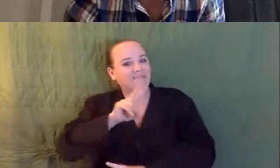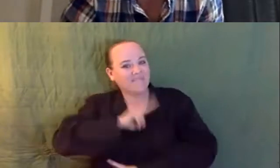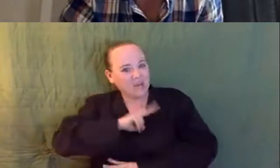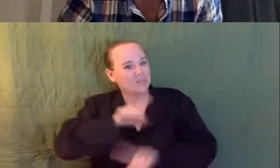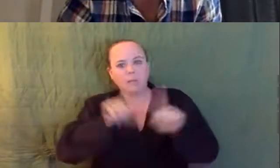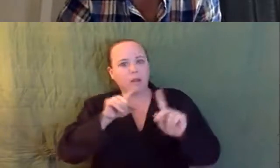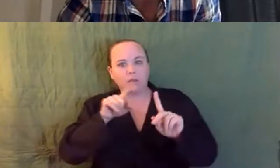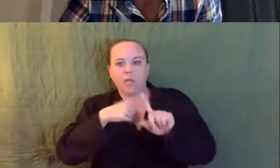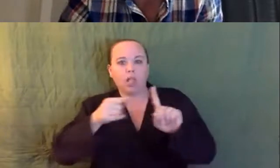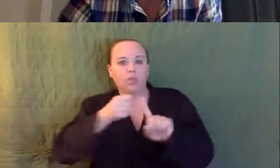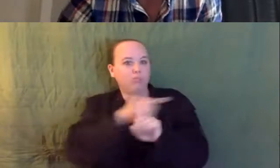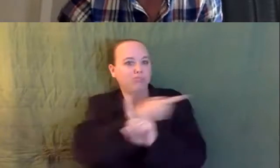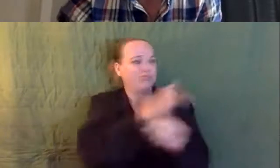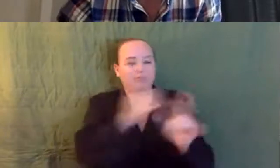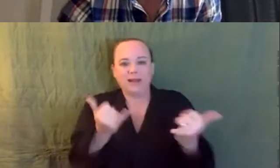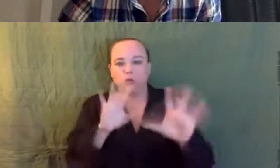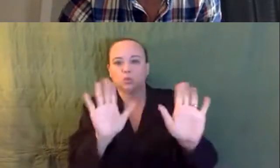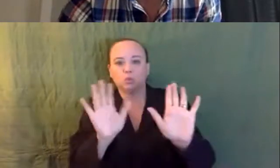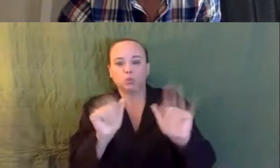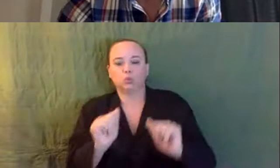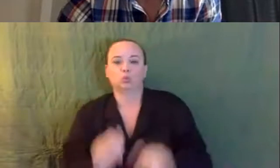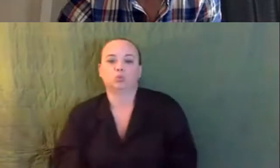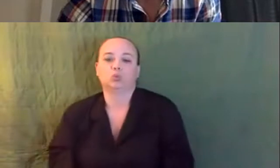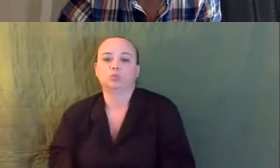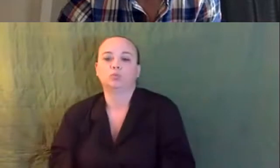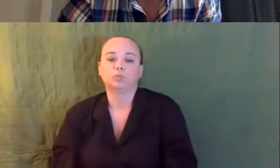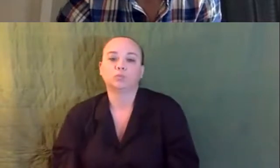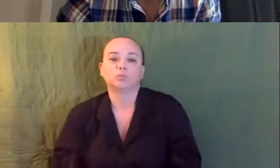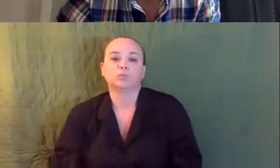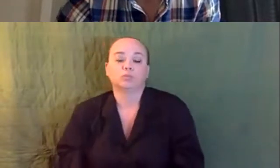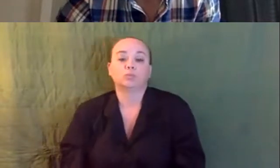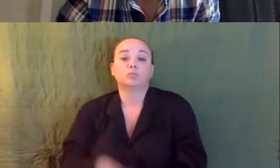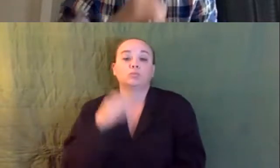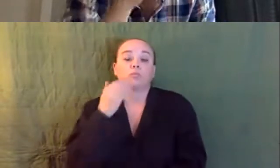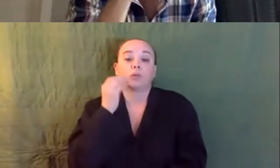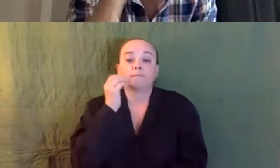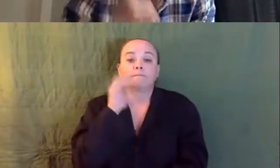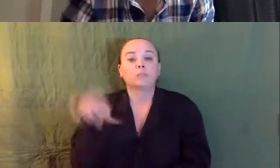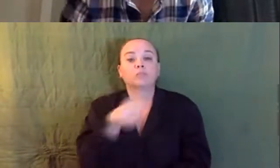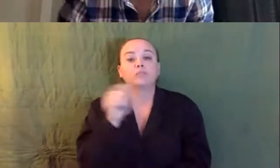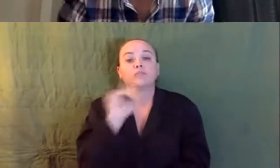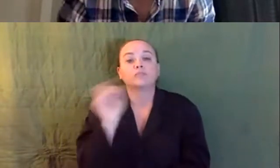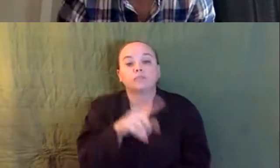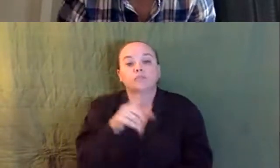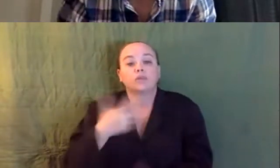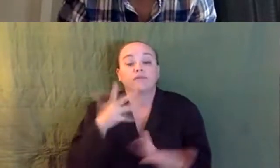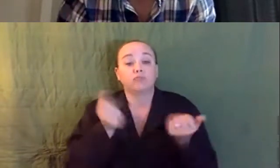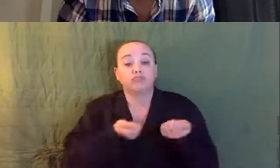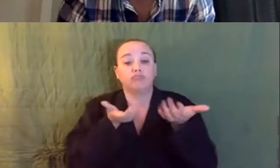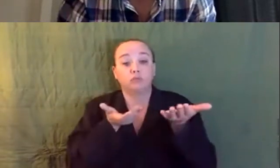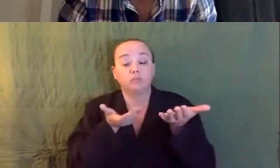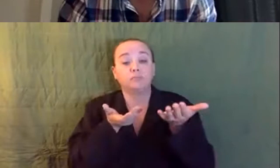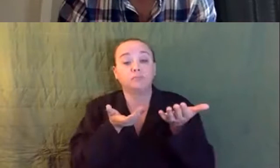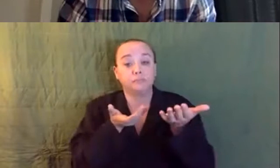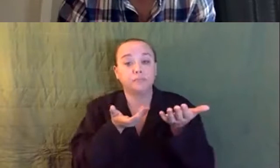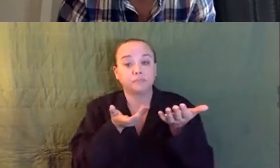won't go there on this answer. all right, thank you very much. Another question that was submitted,